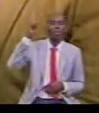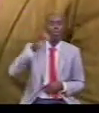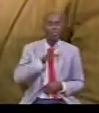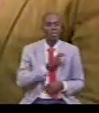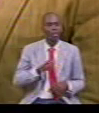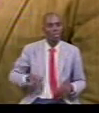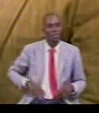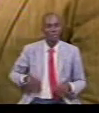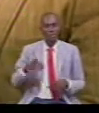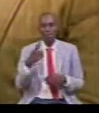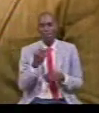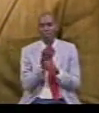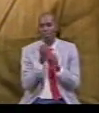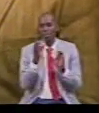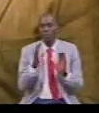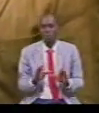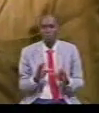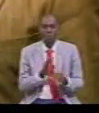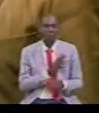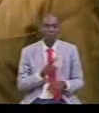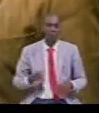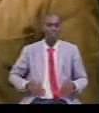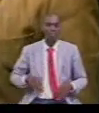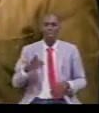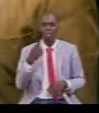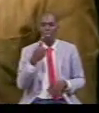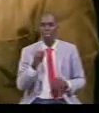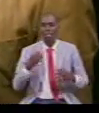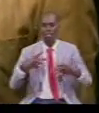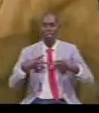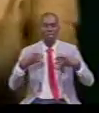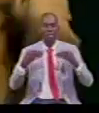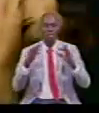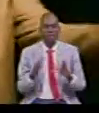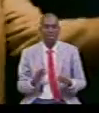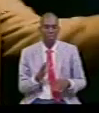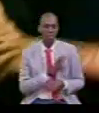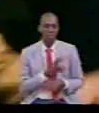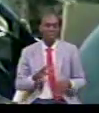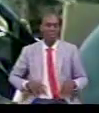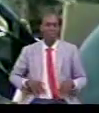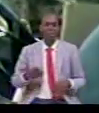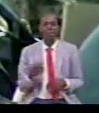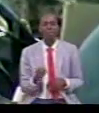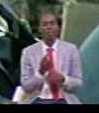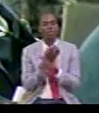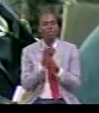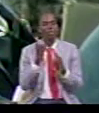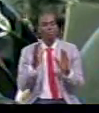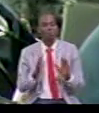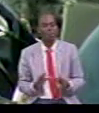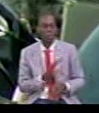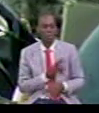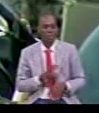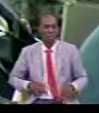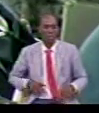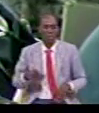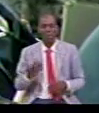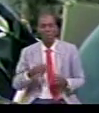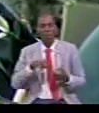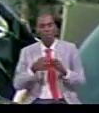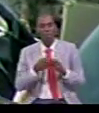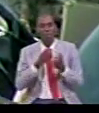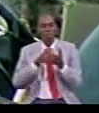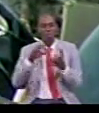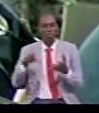Savior, Christ the Healer, Christ the Deliverer, Christ the Mountain Mover. And when he